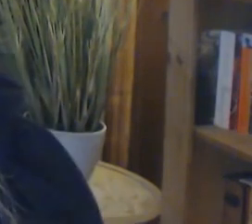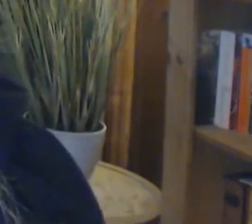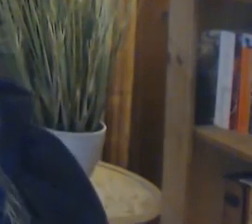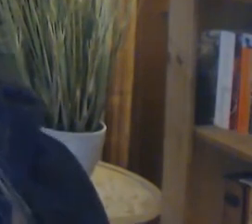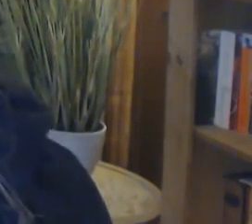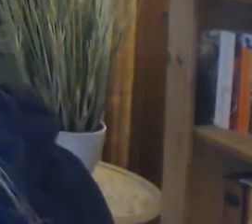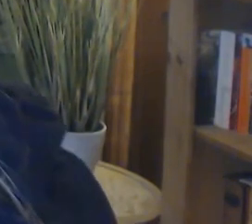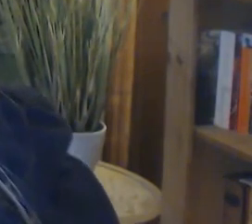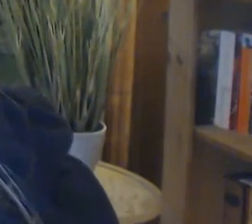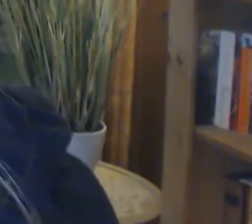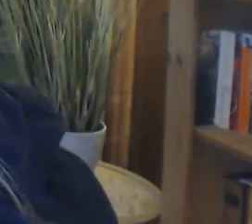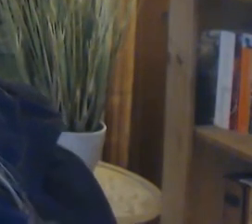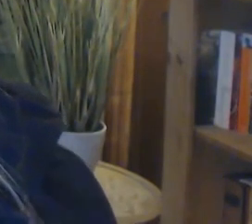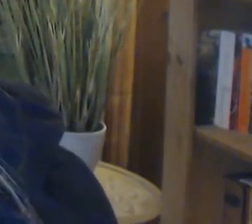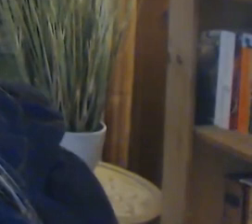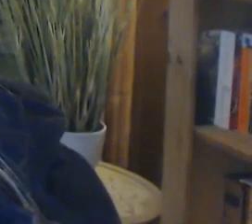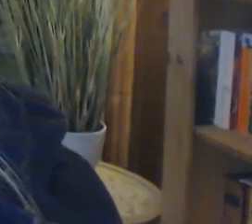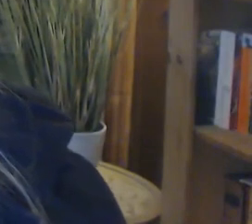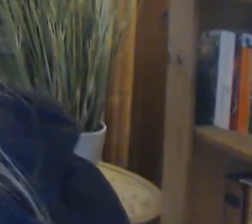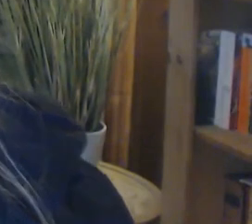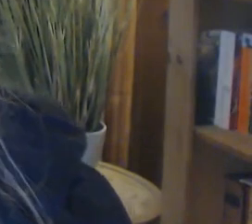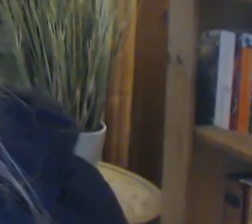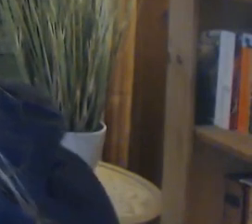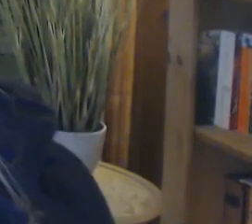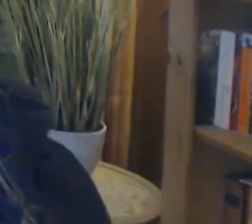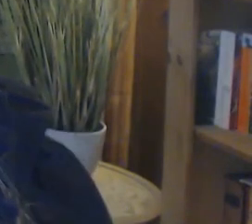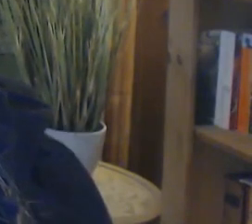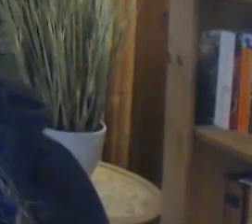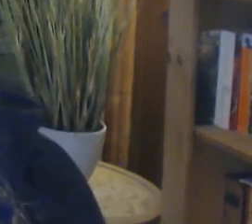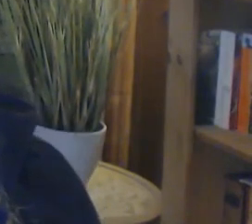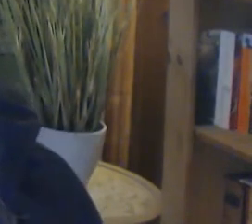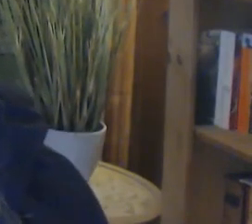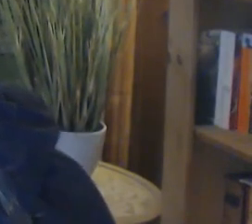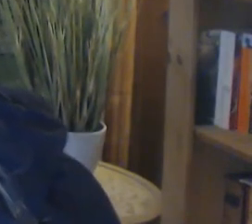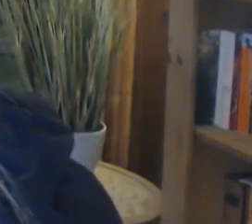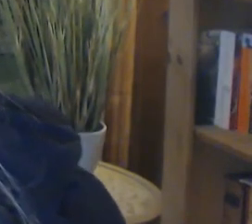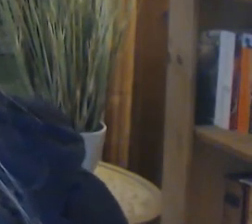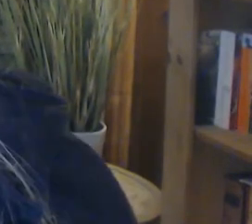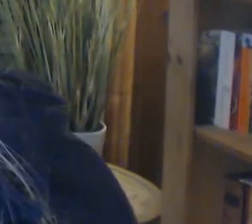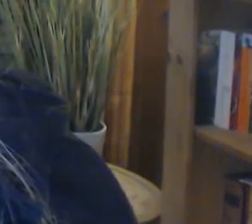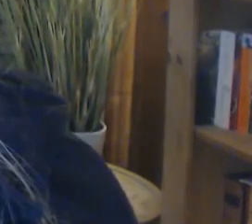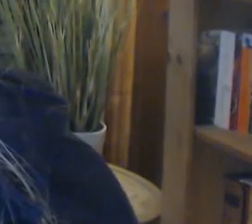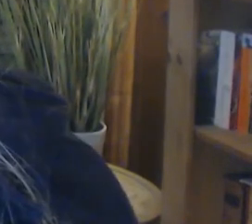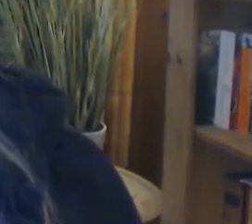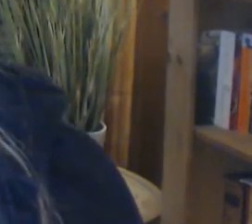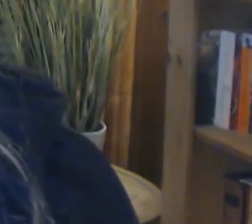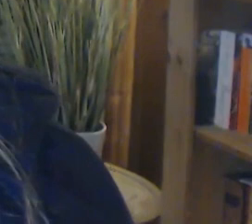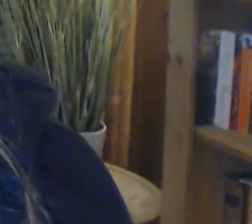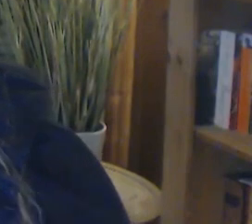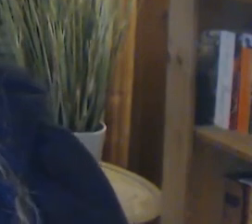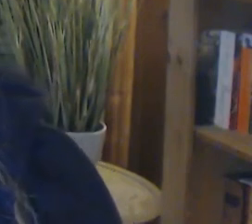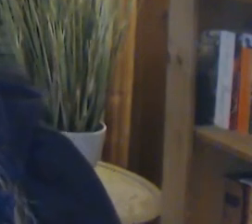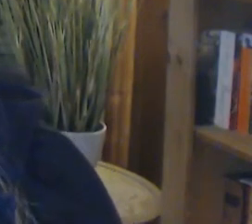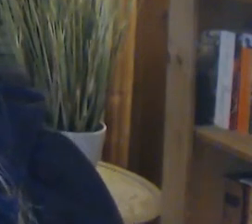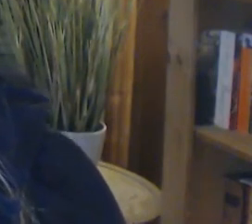has written award-winning books such as Freedom, and she's also the screenwriter of an adaptation of Black Tudors. We're also